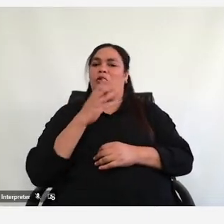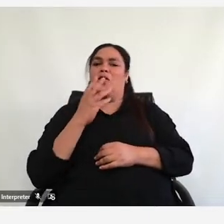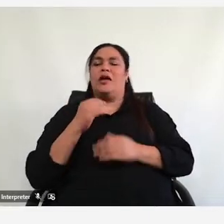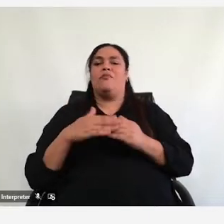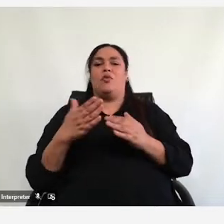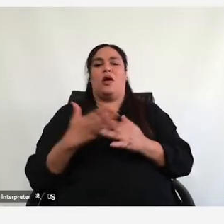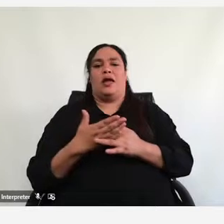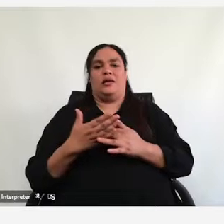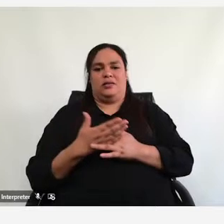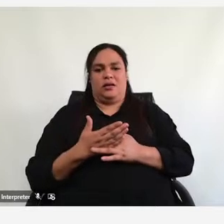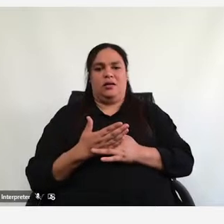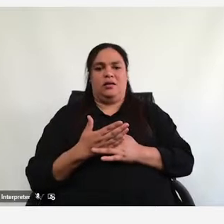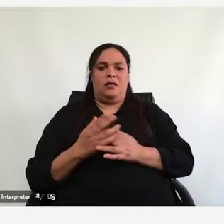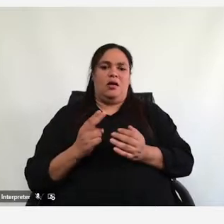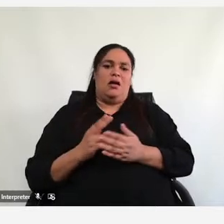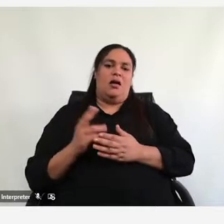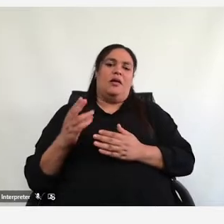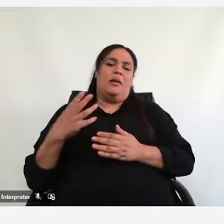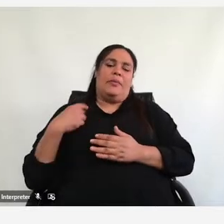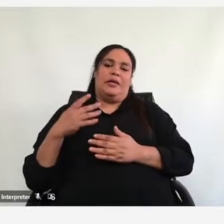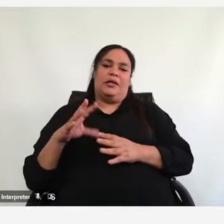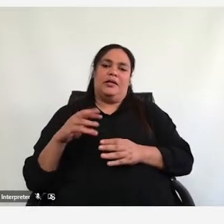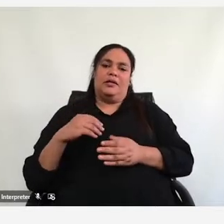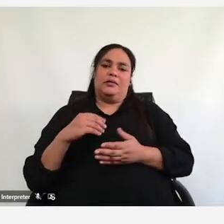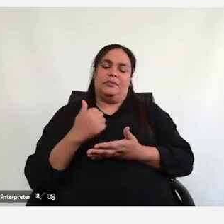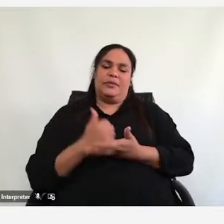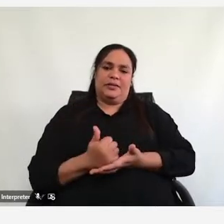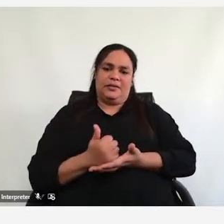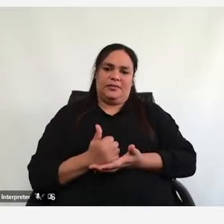to. Honourable Minister, are you able to take your seat?